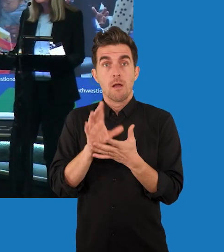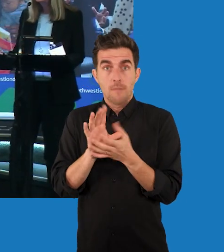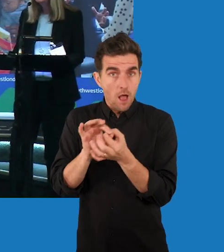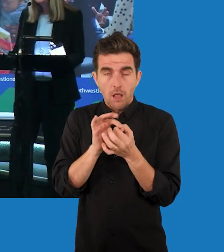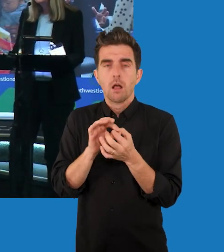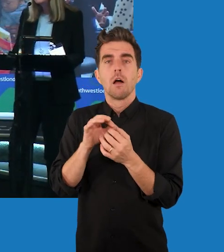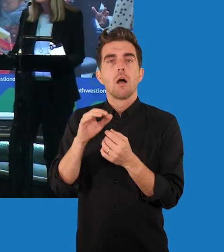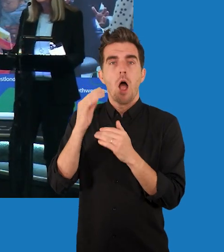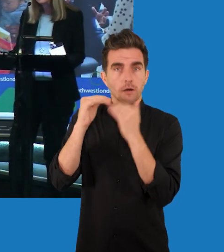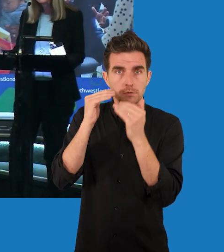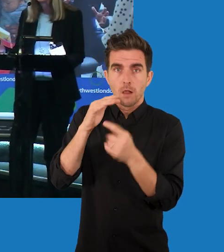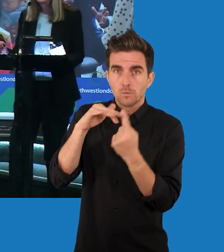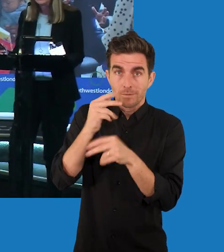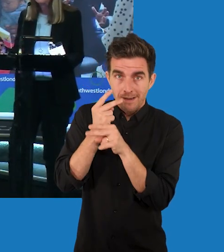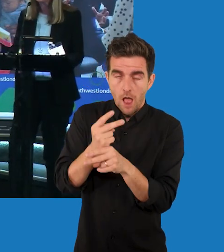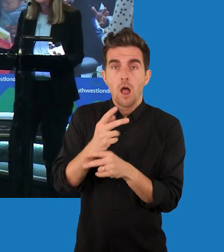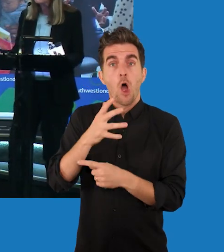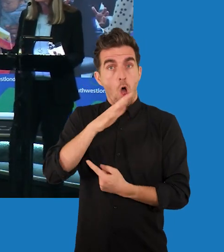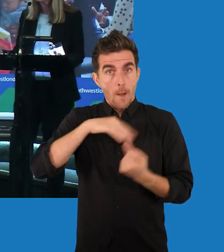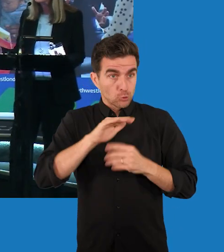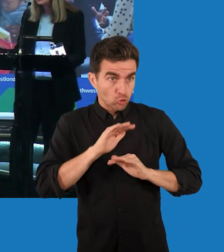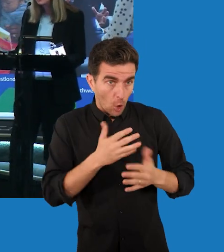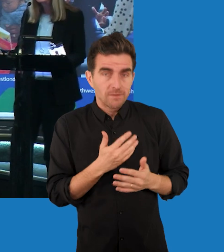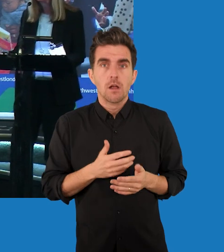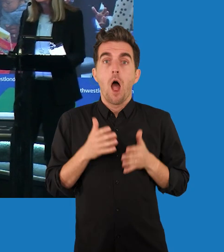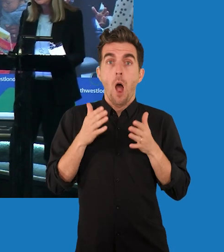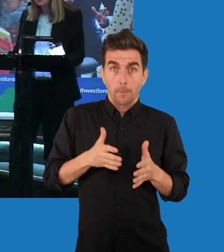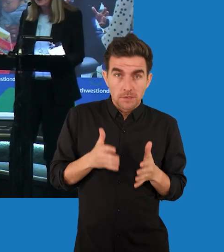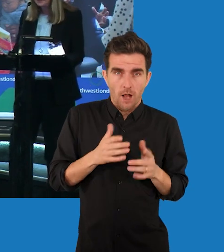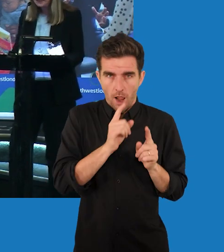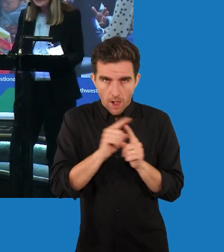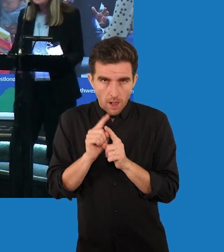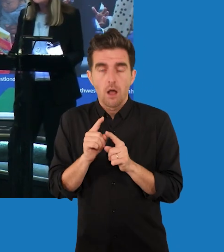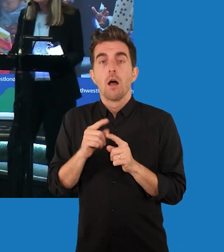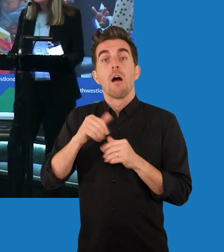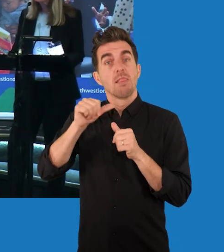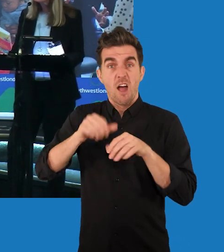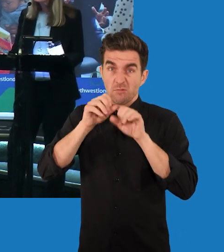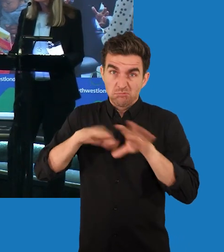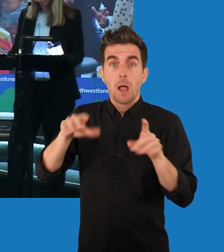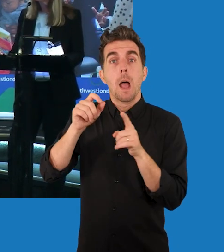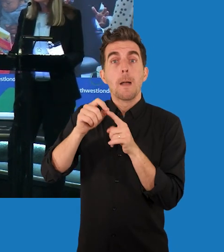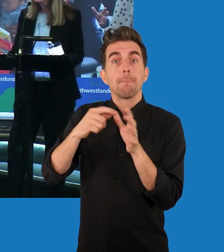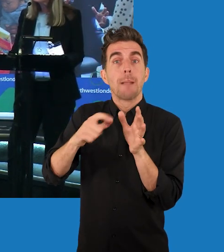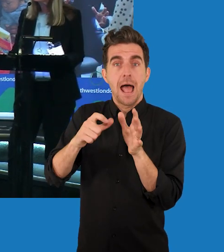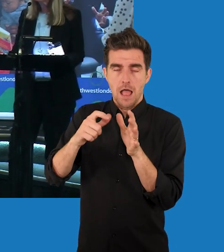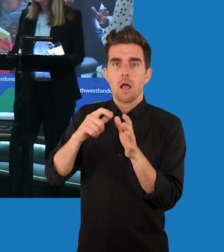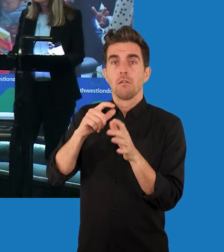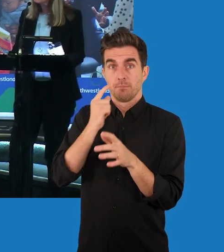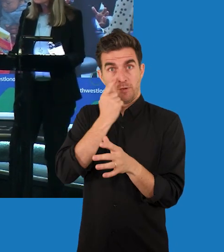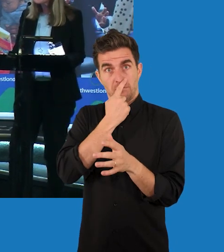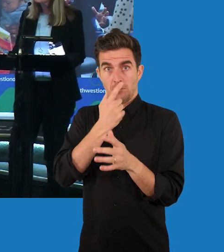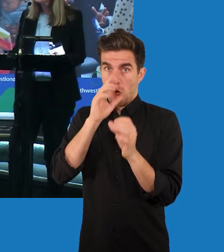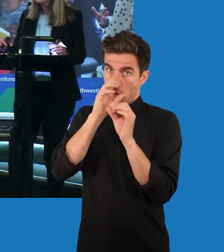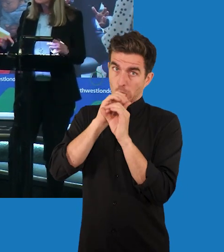voluntary sector partners, adult social care, our community services, hospital, etc. After that, we rolled PAC out as a proof